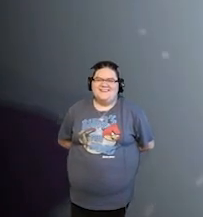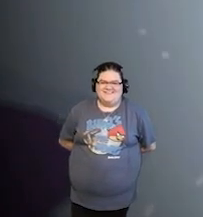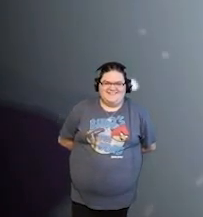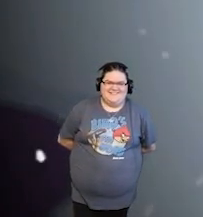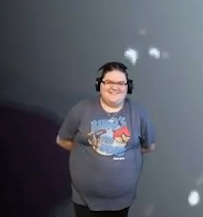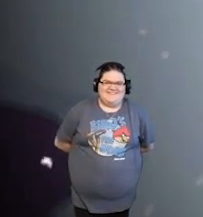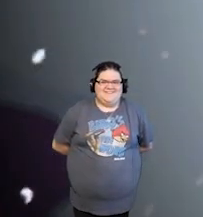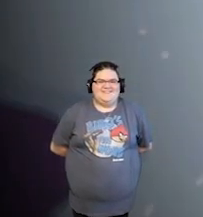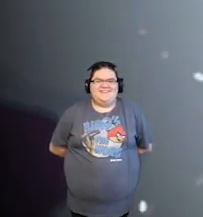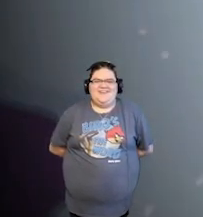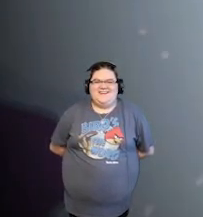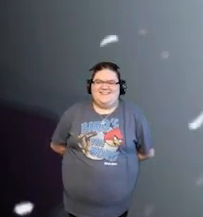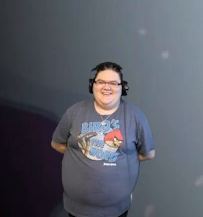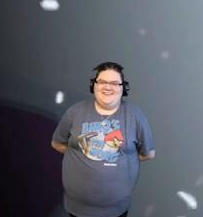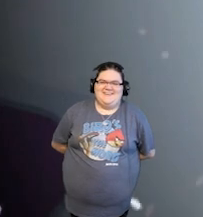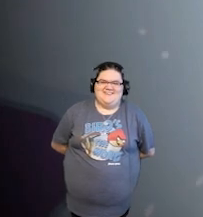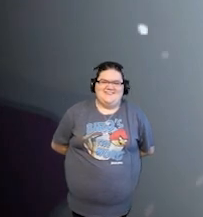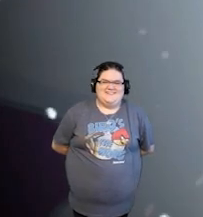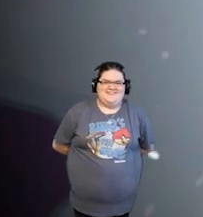See? Go on,